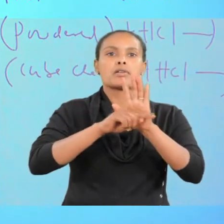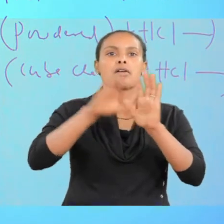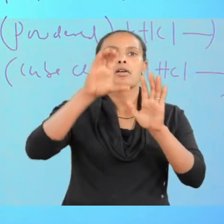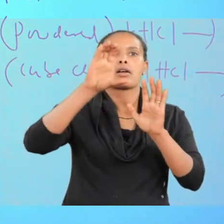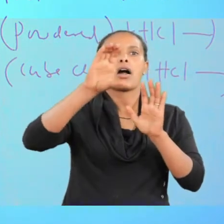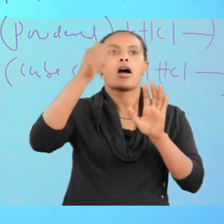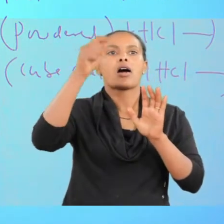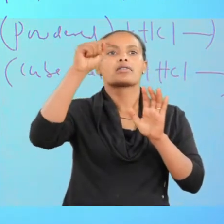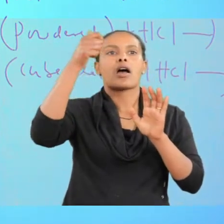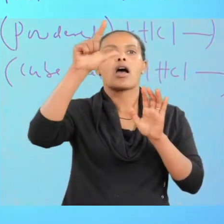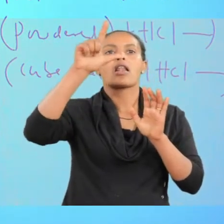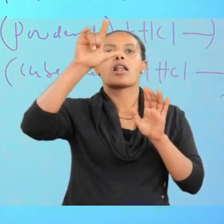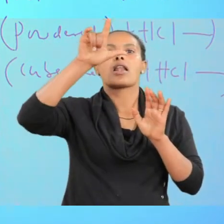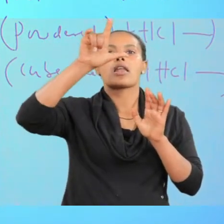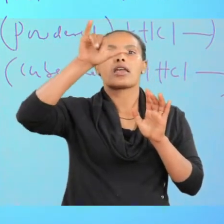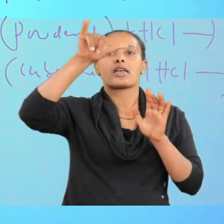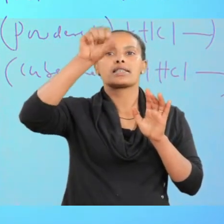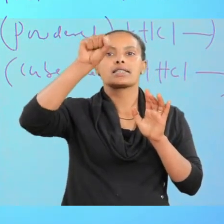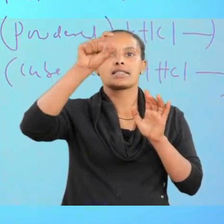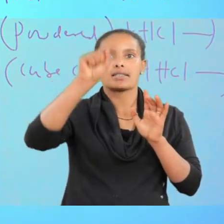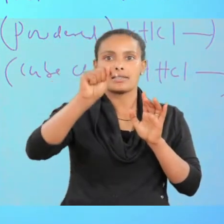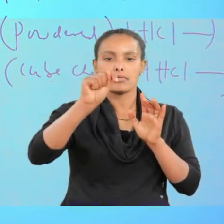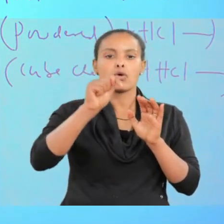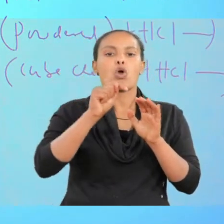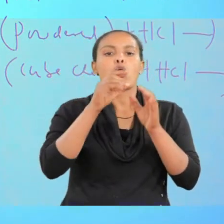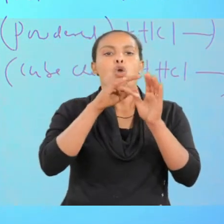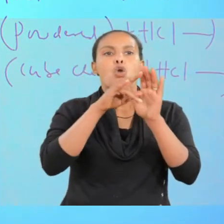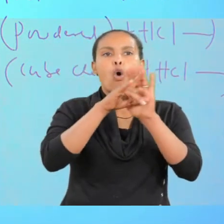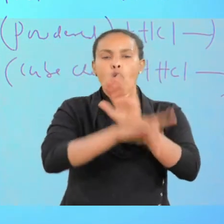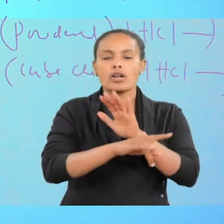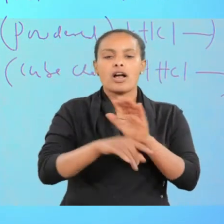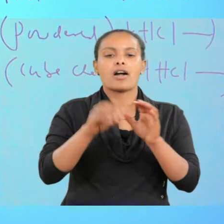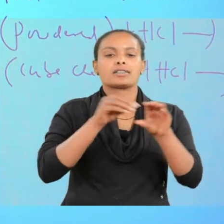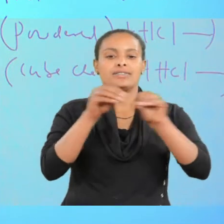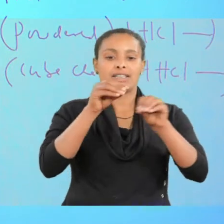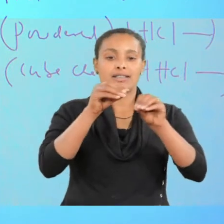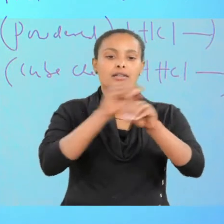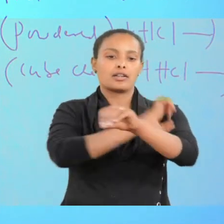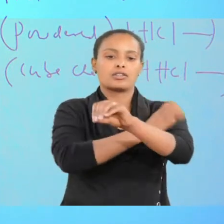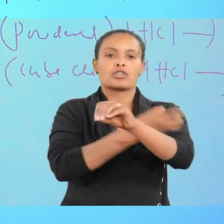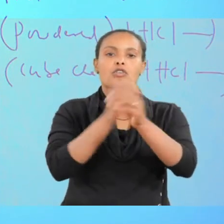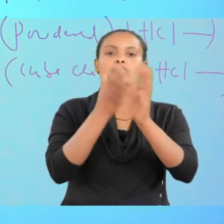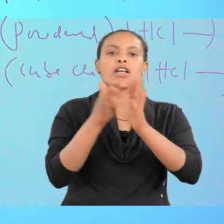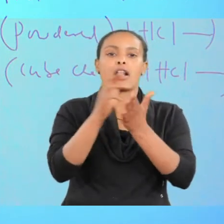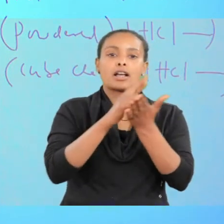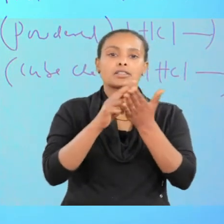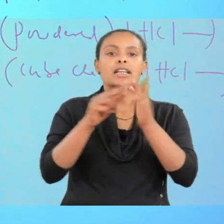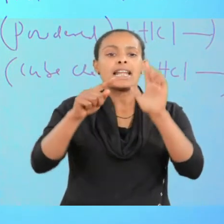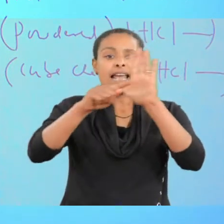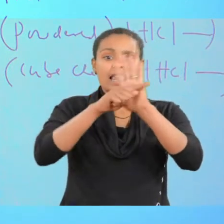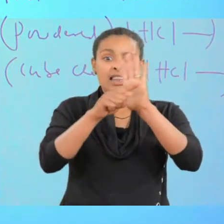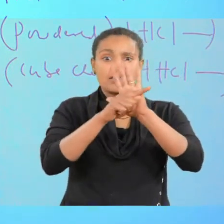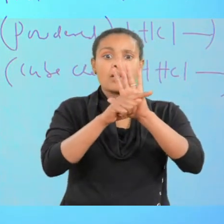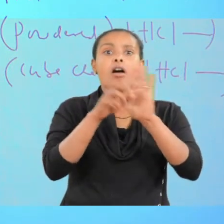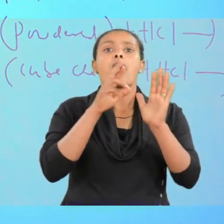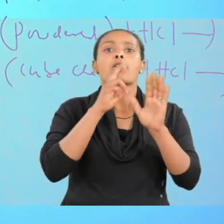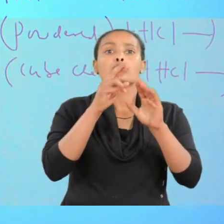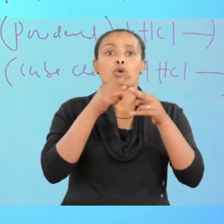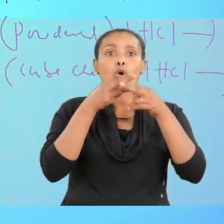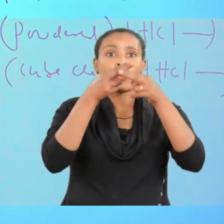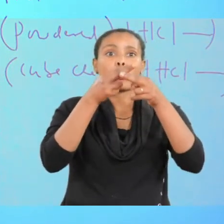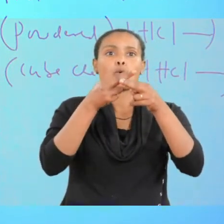Positive catalyst increase rate of the reaction by lowering activation energy of the reaction. Negative catalysts are known